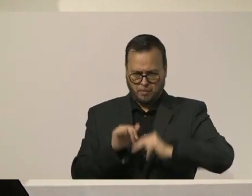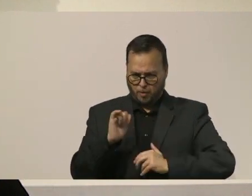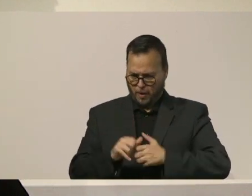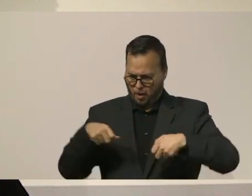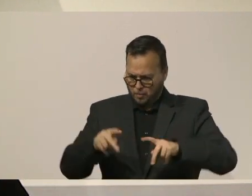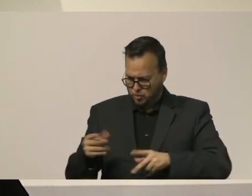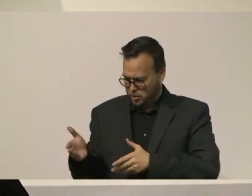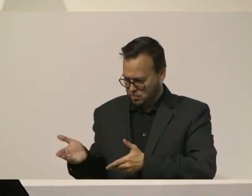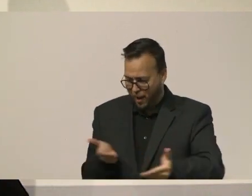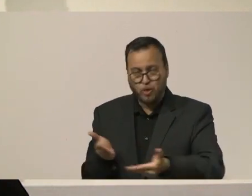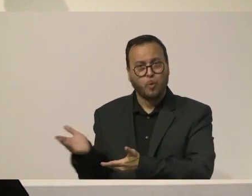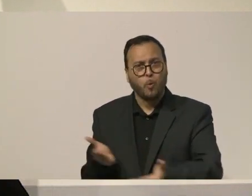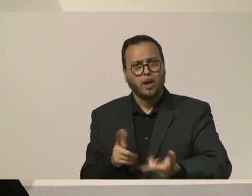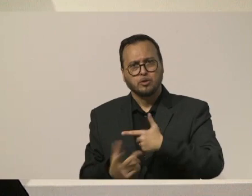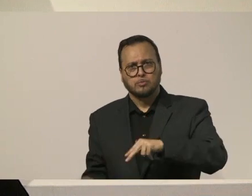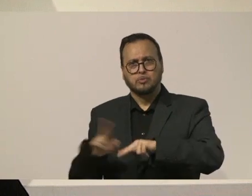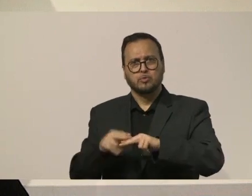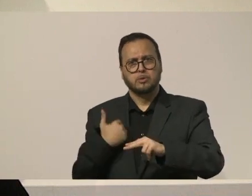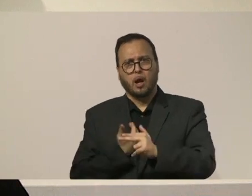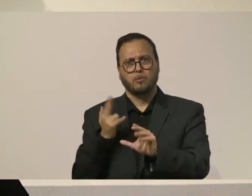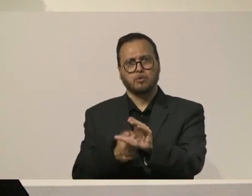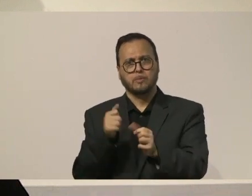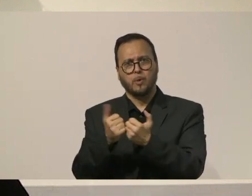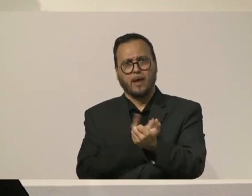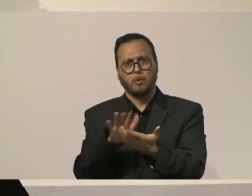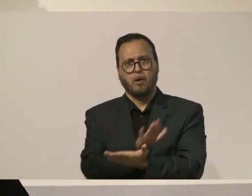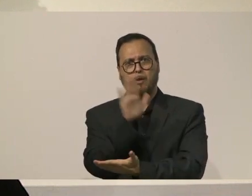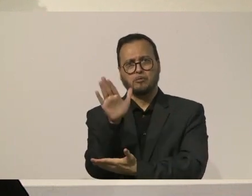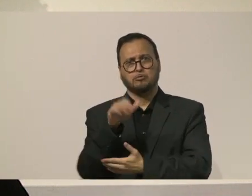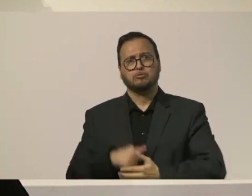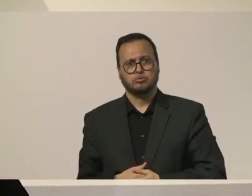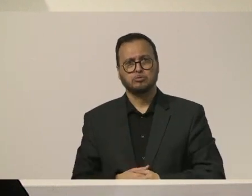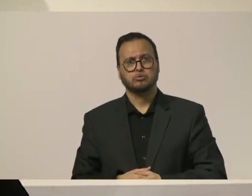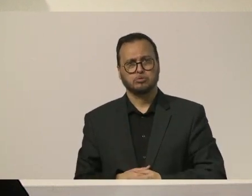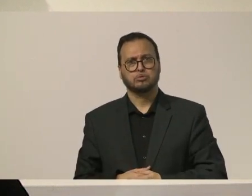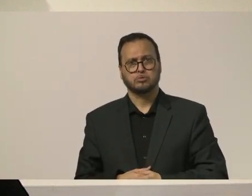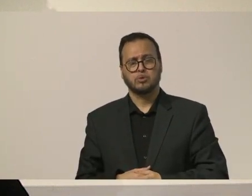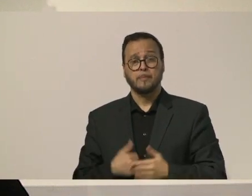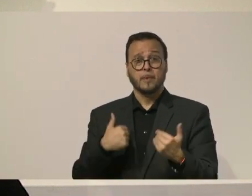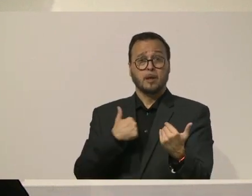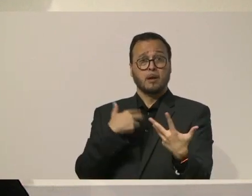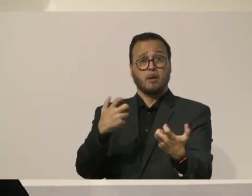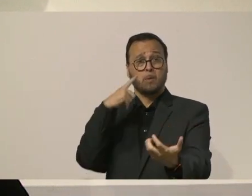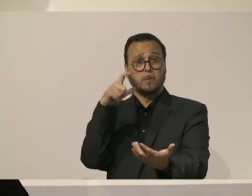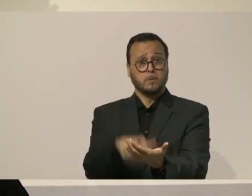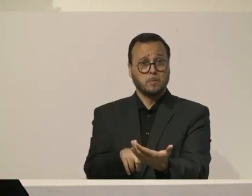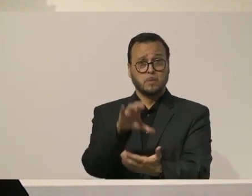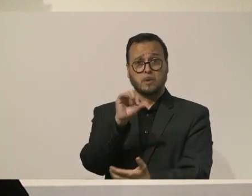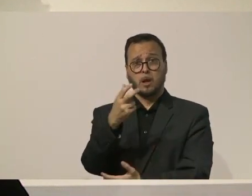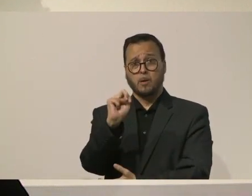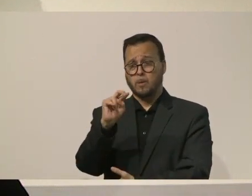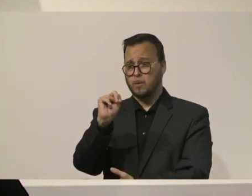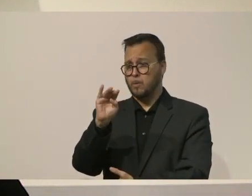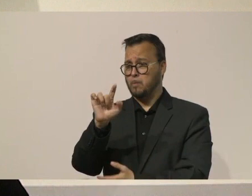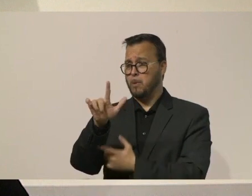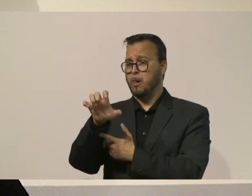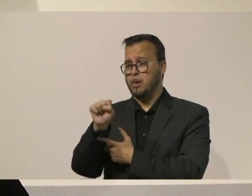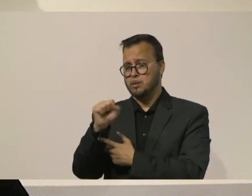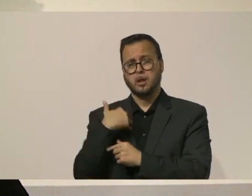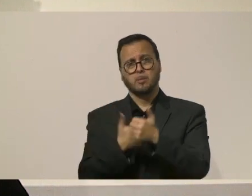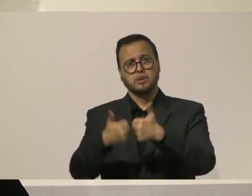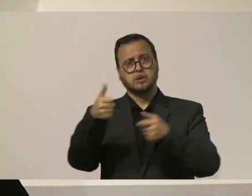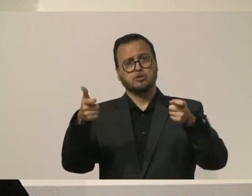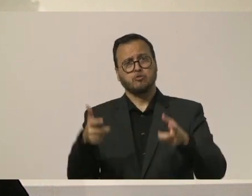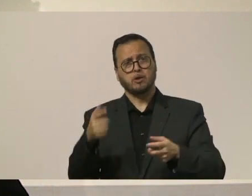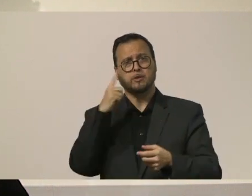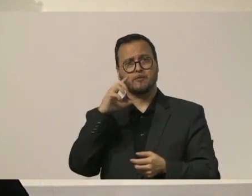to increase enrollments across our college. And I would like to recognize Carolyn Nobles, our senior director of